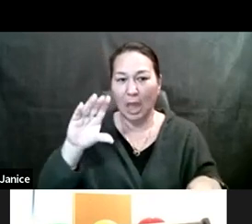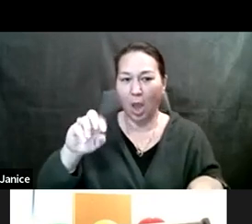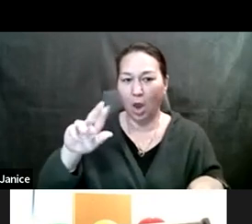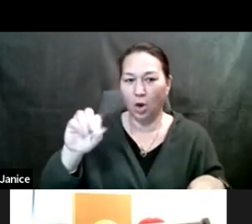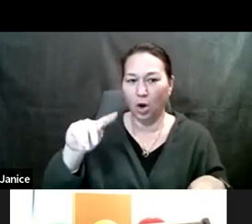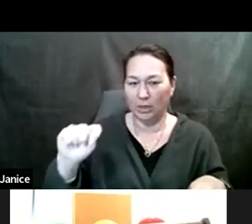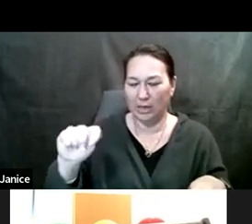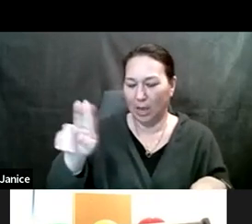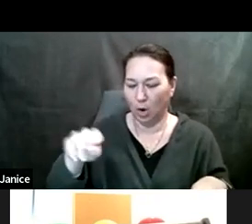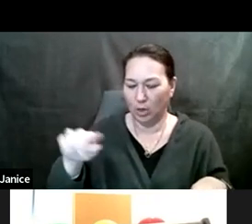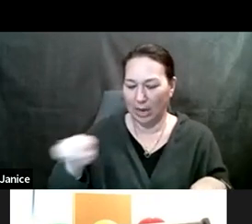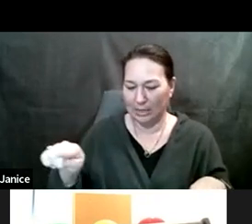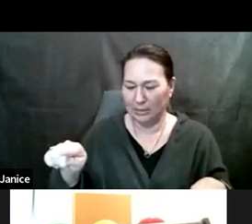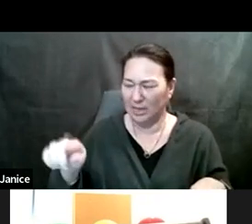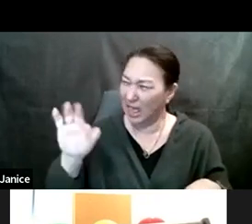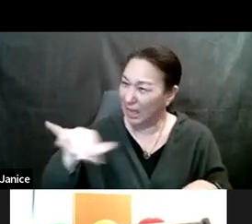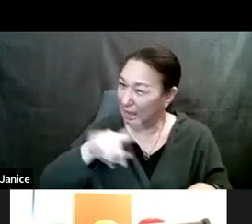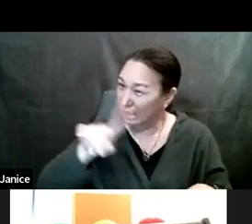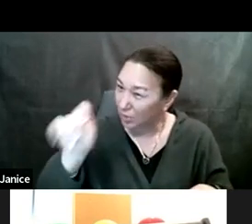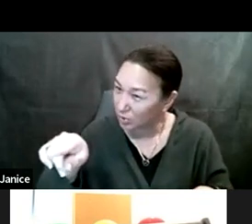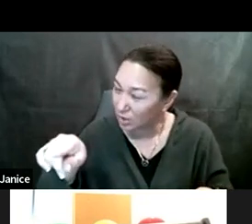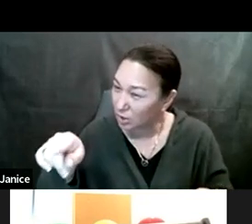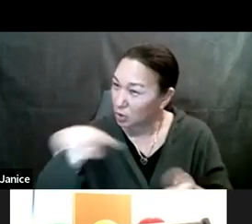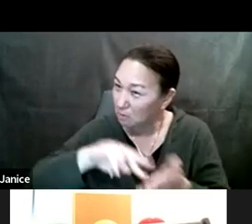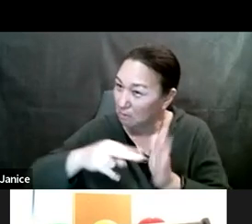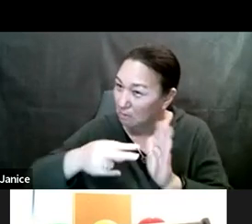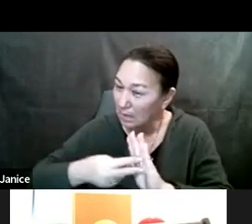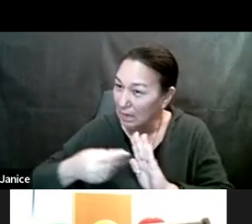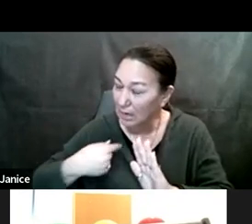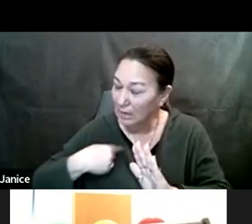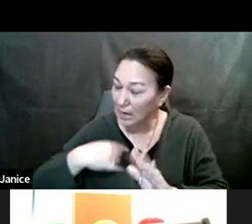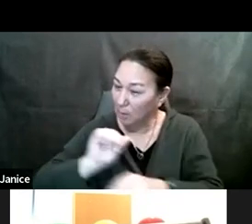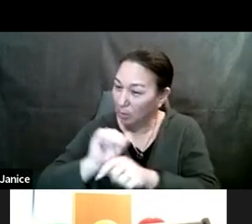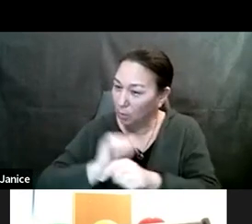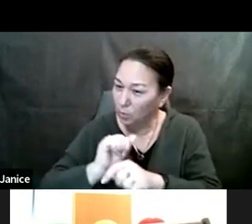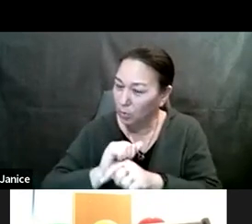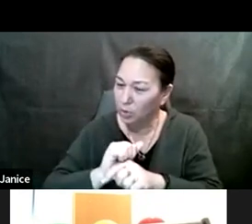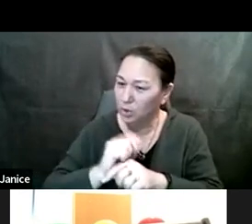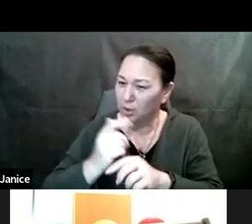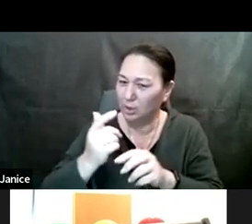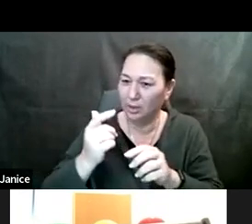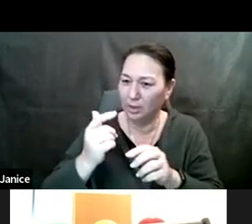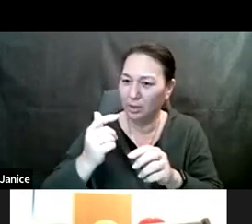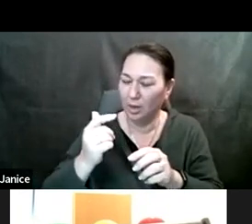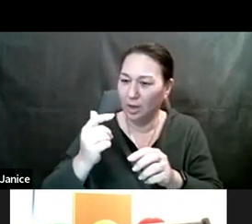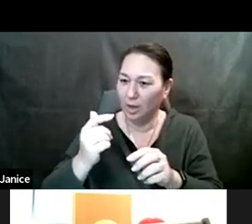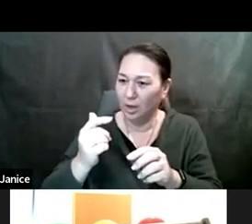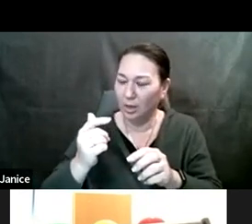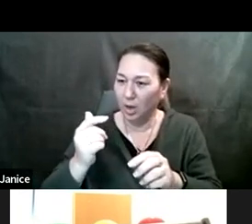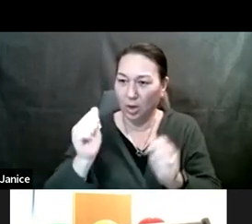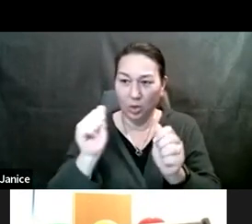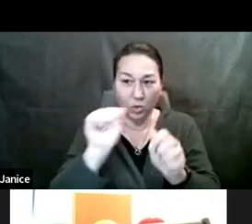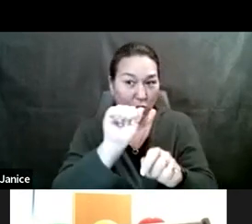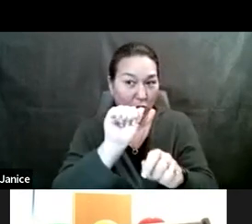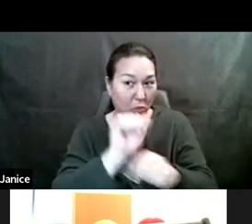which that means we would be working idea arguably we wouldn't leave the system without a budget we would be working to